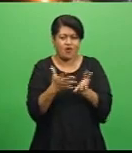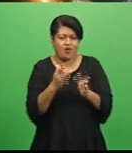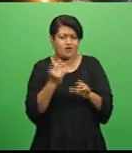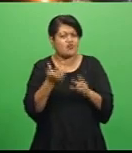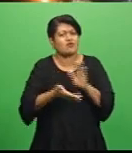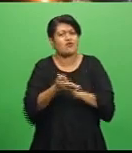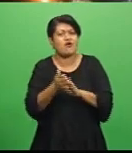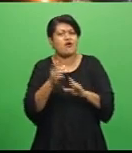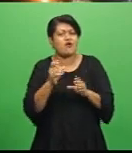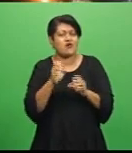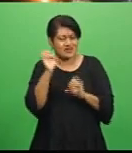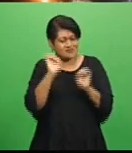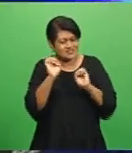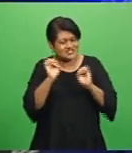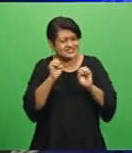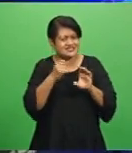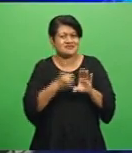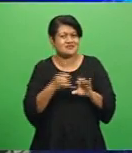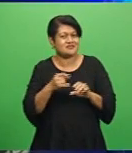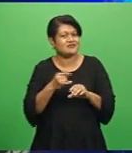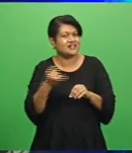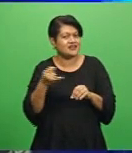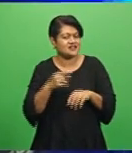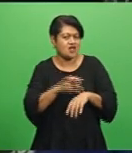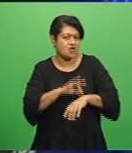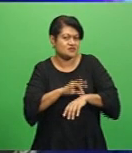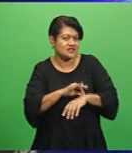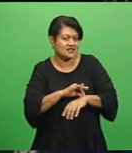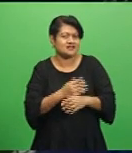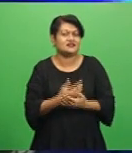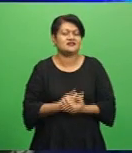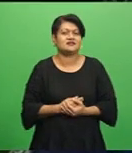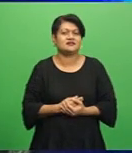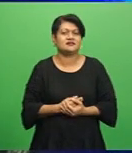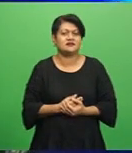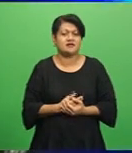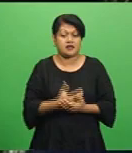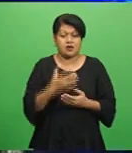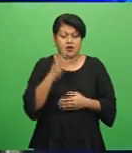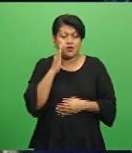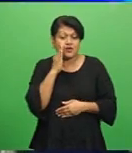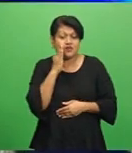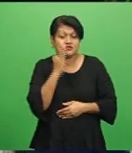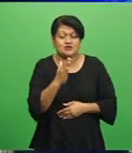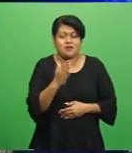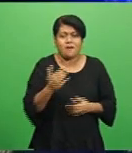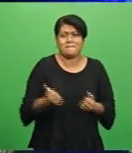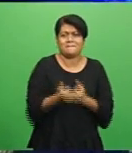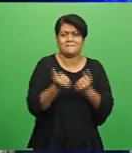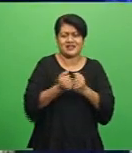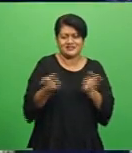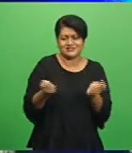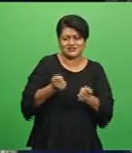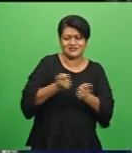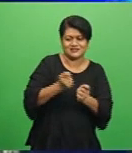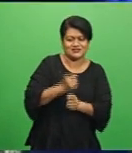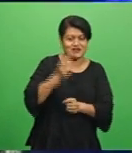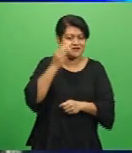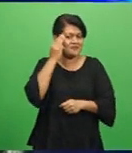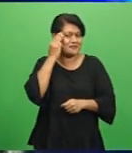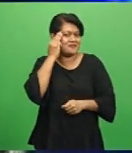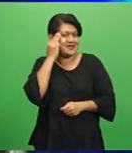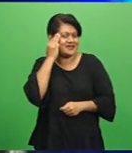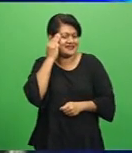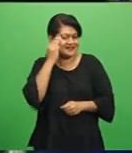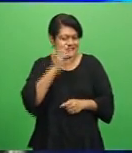medical emergency. We have noticed a lot of change of minds and attitude as people do take